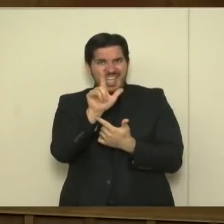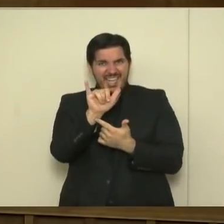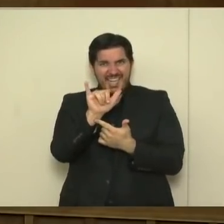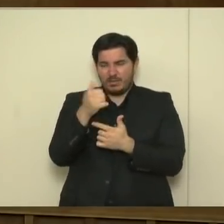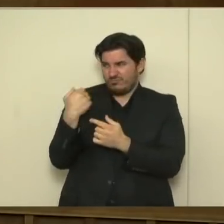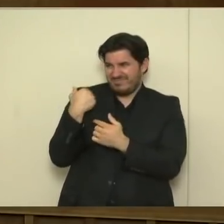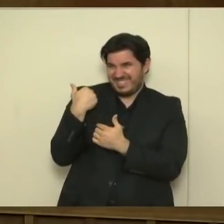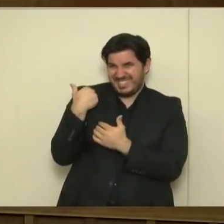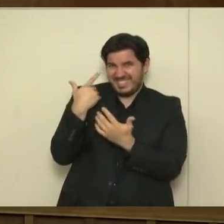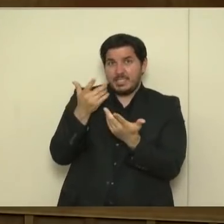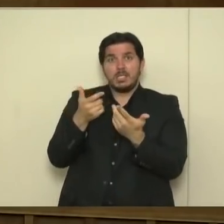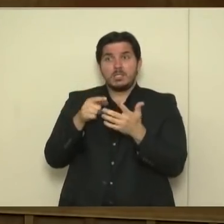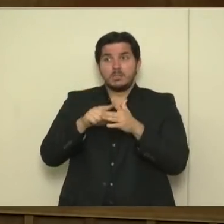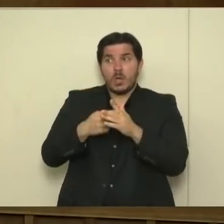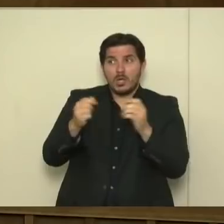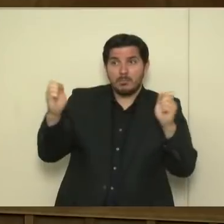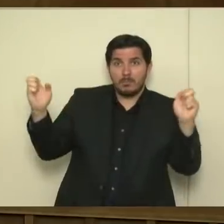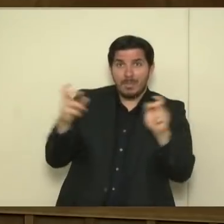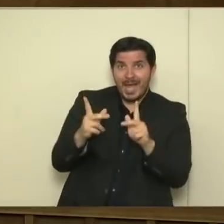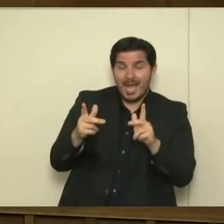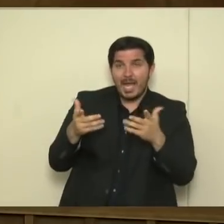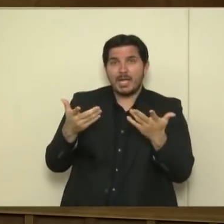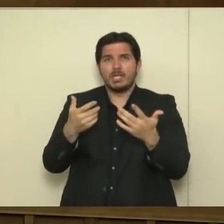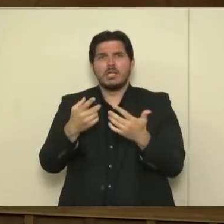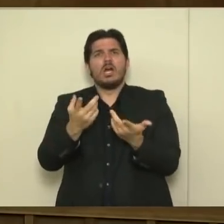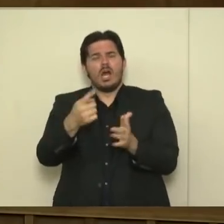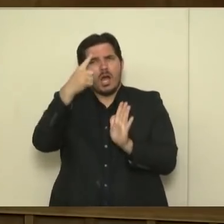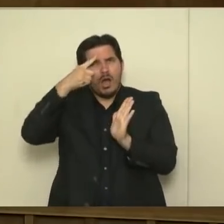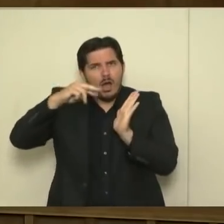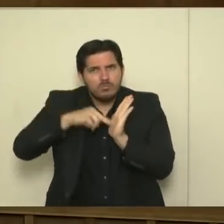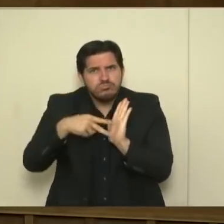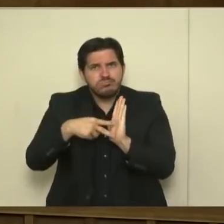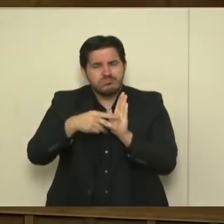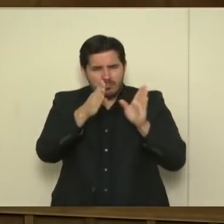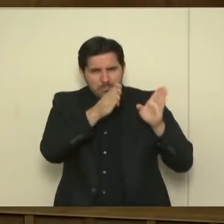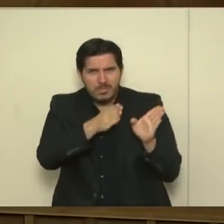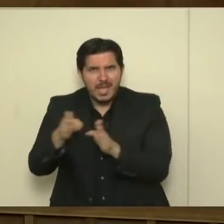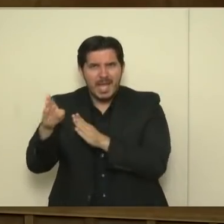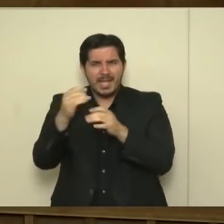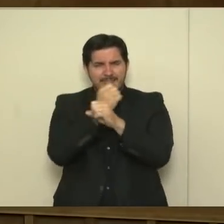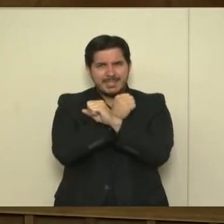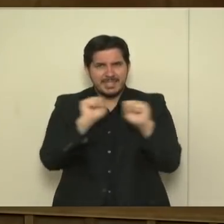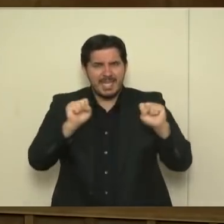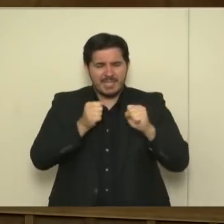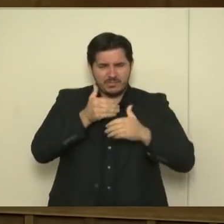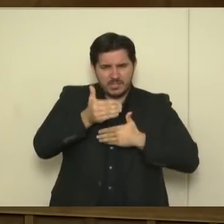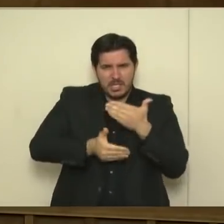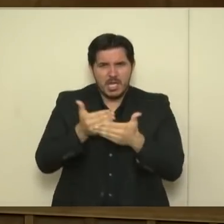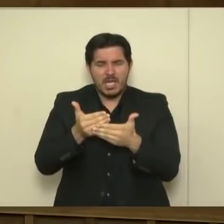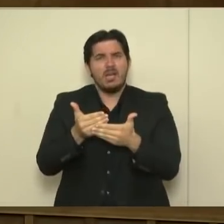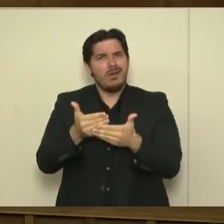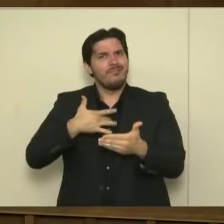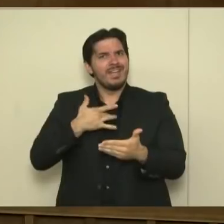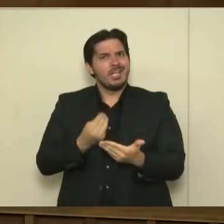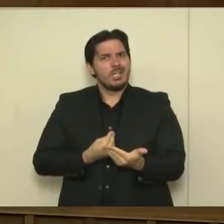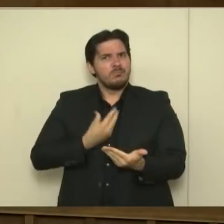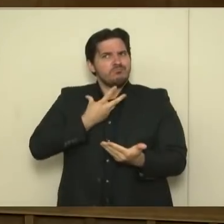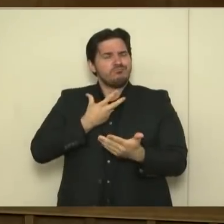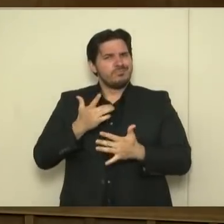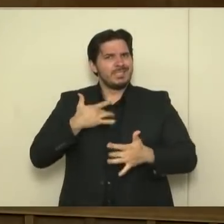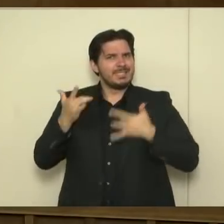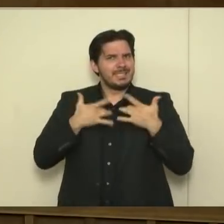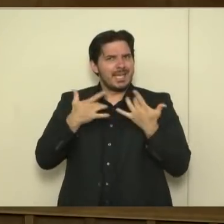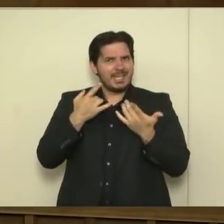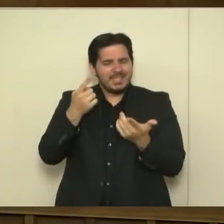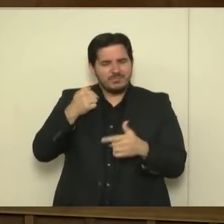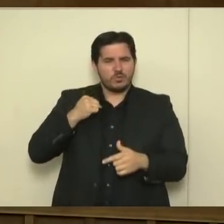students back in a very deliberate, safe manner is incredibly exciting, both for our students, families,